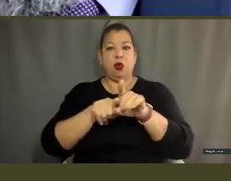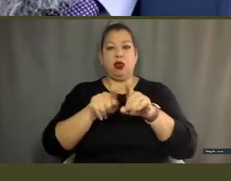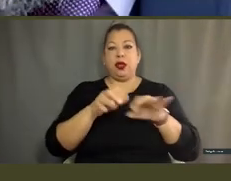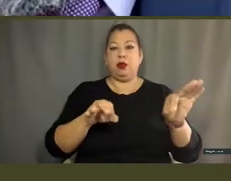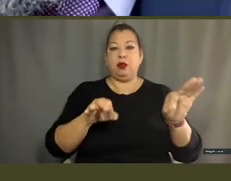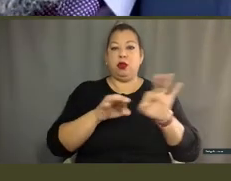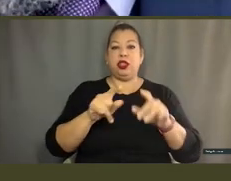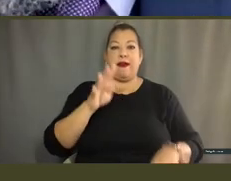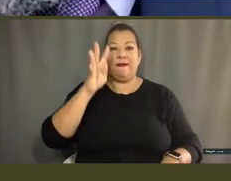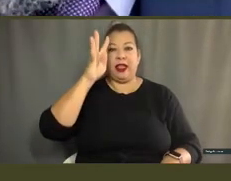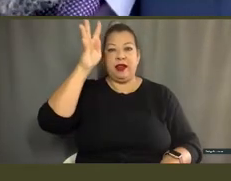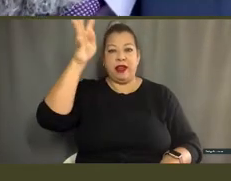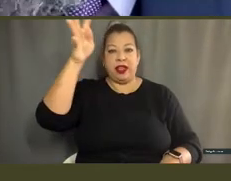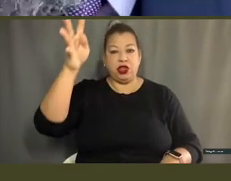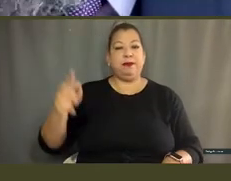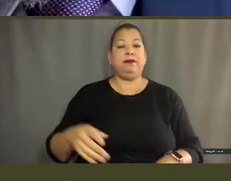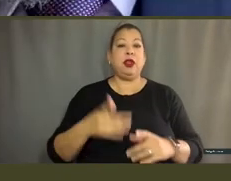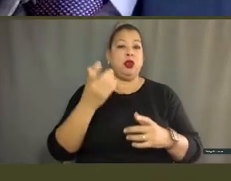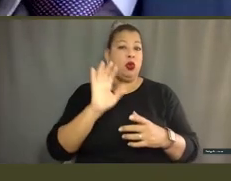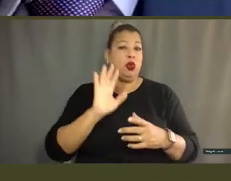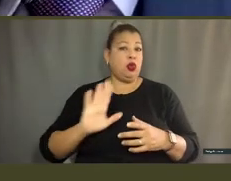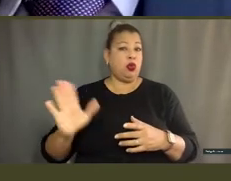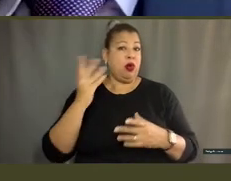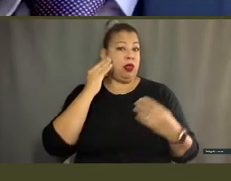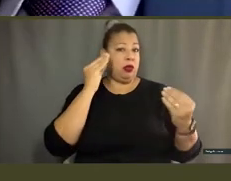So what are your thoughts on that? And also